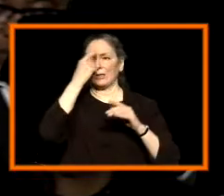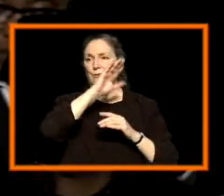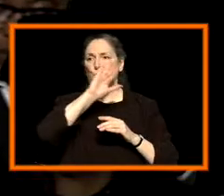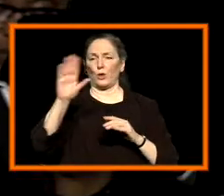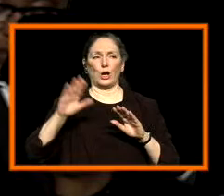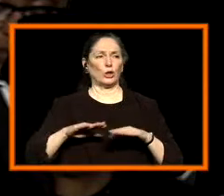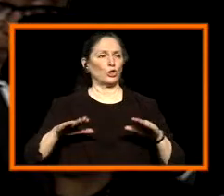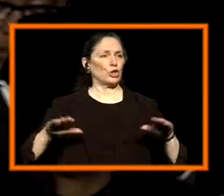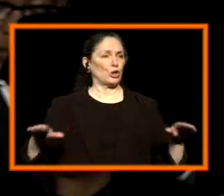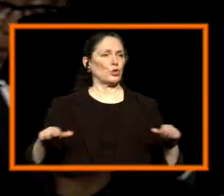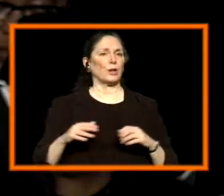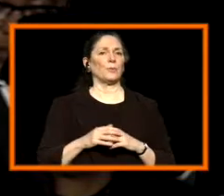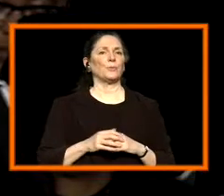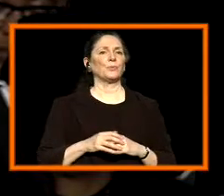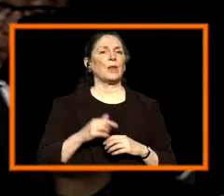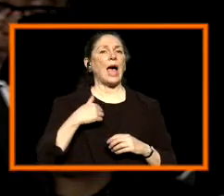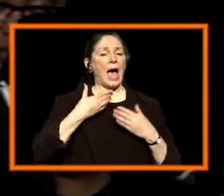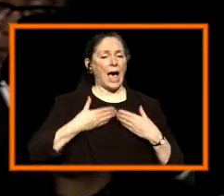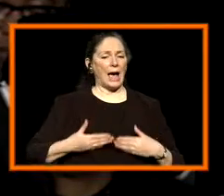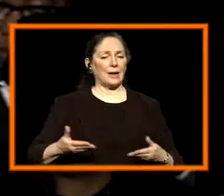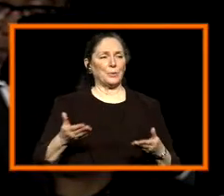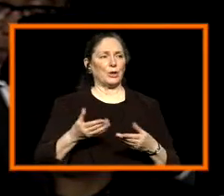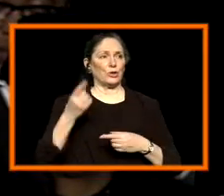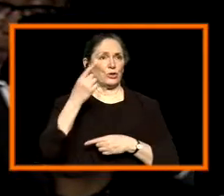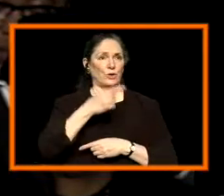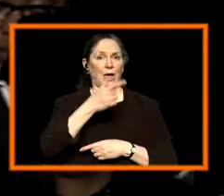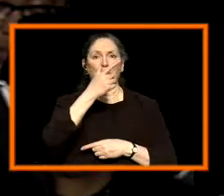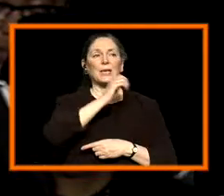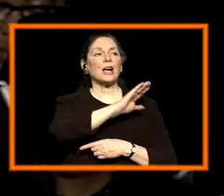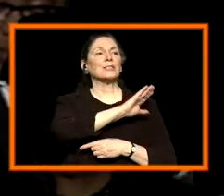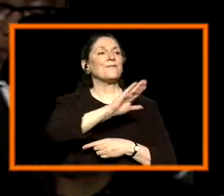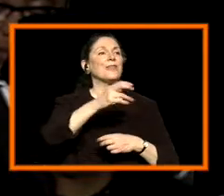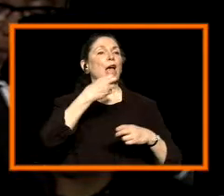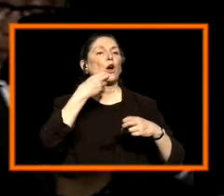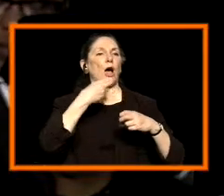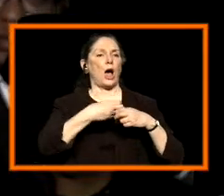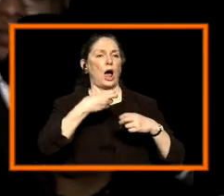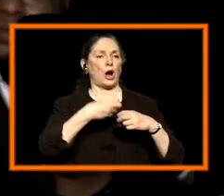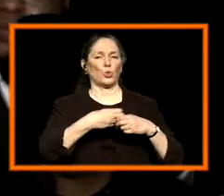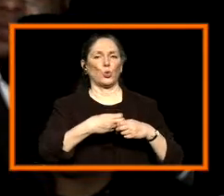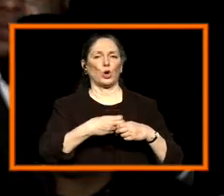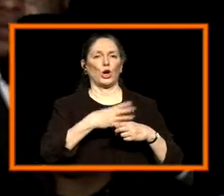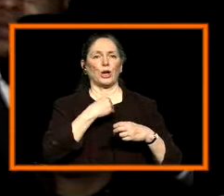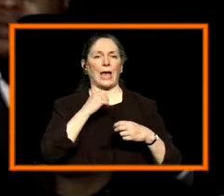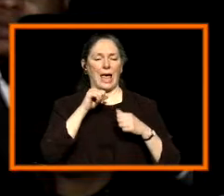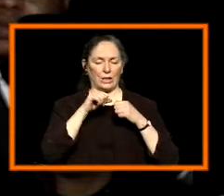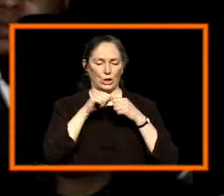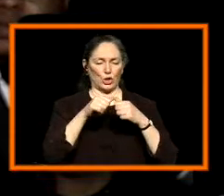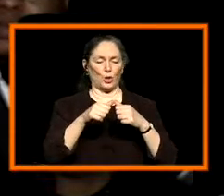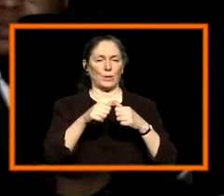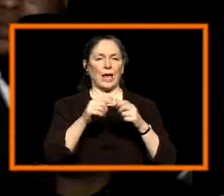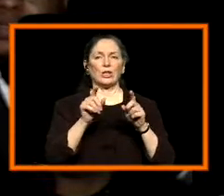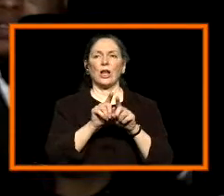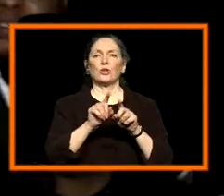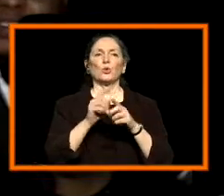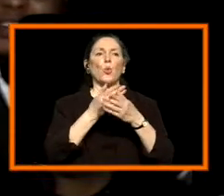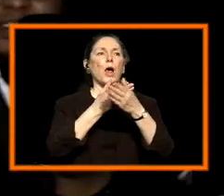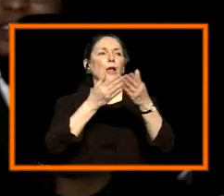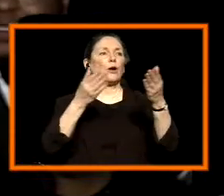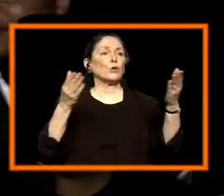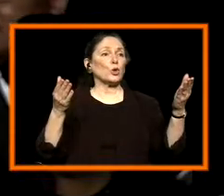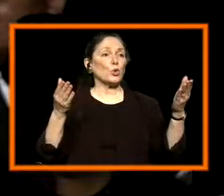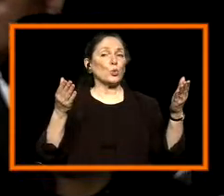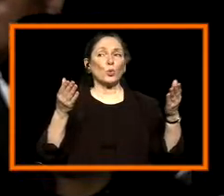children. I am here today because of their hard work and determination, as well as you are